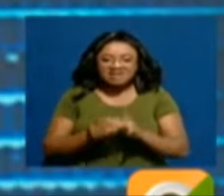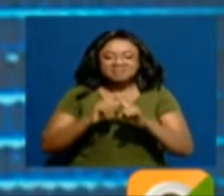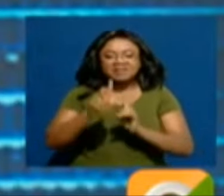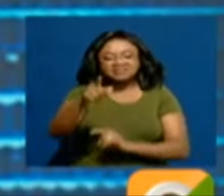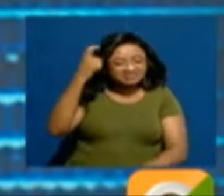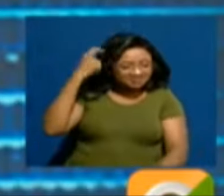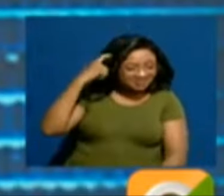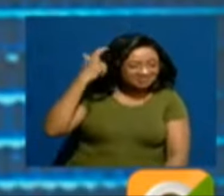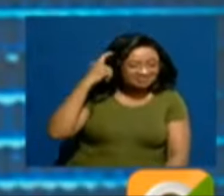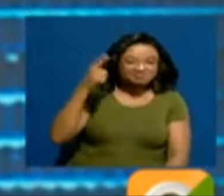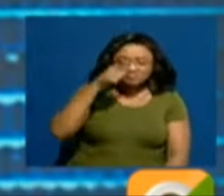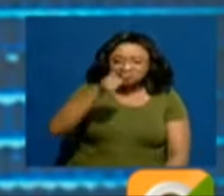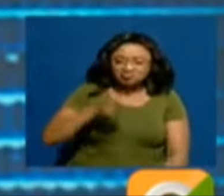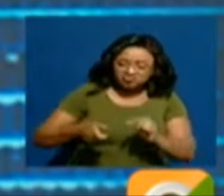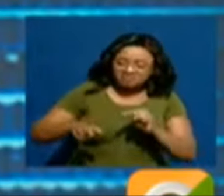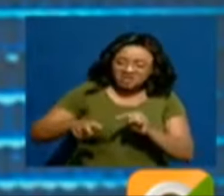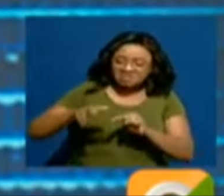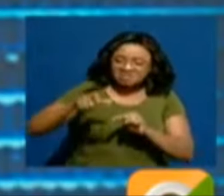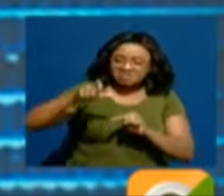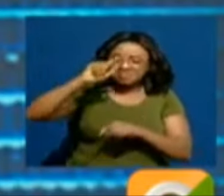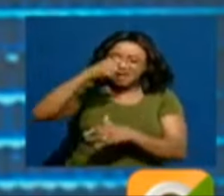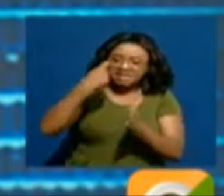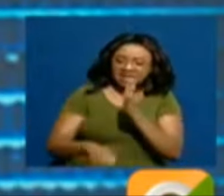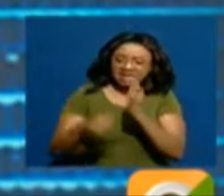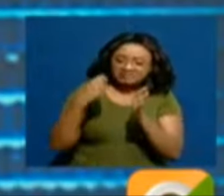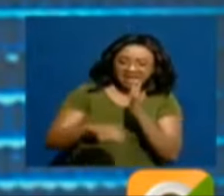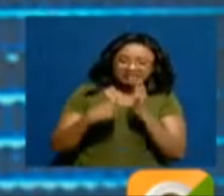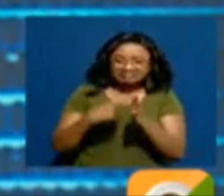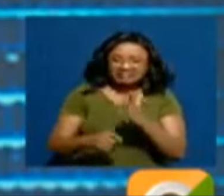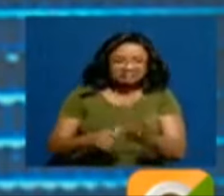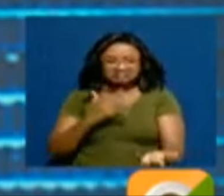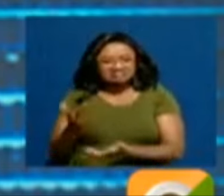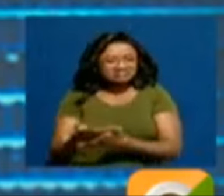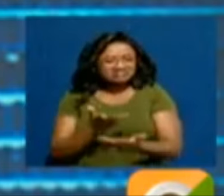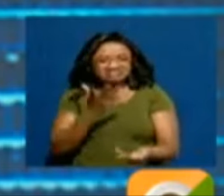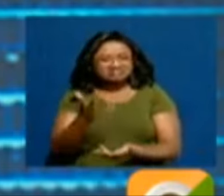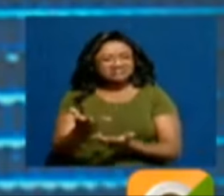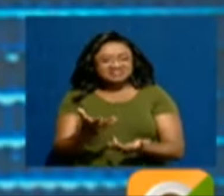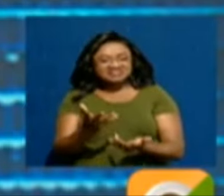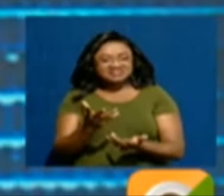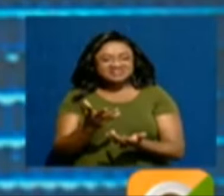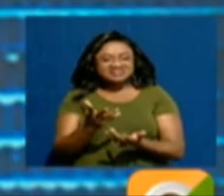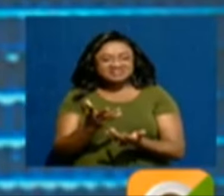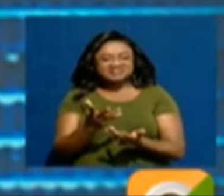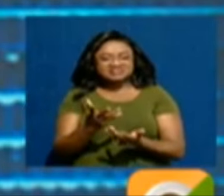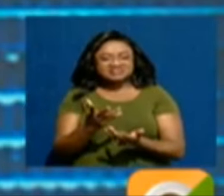raising every day from poor Kenyans, You are spending these taxes